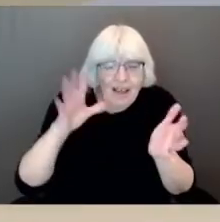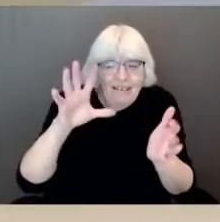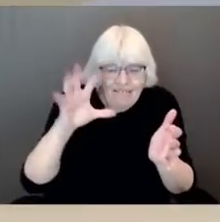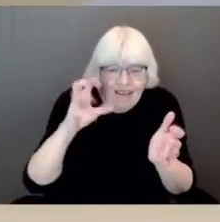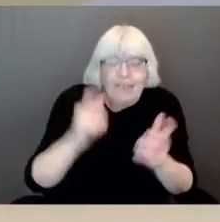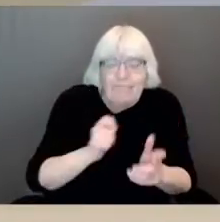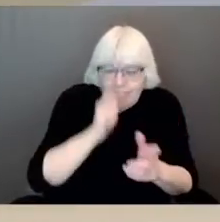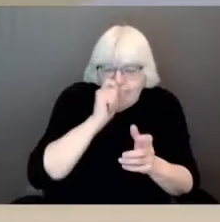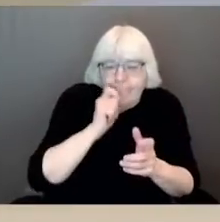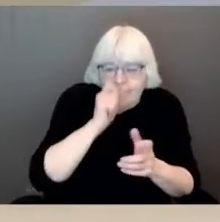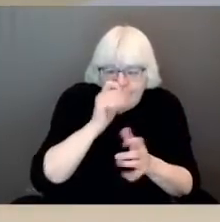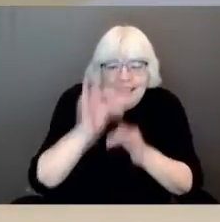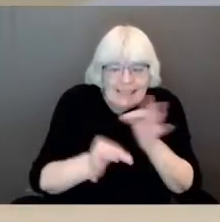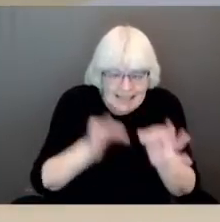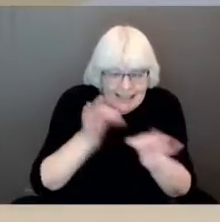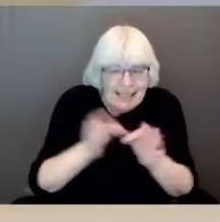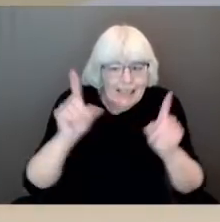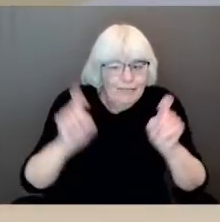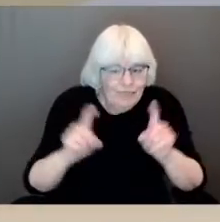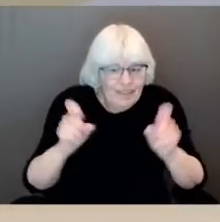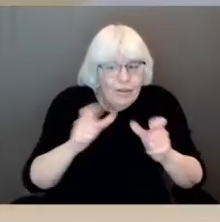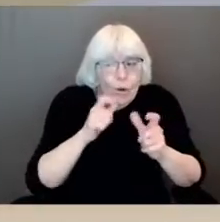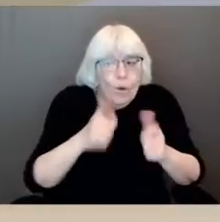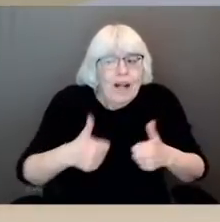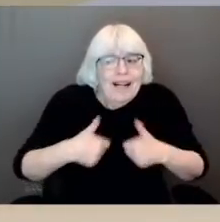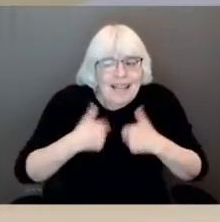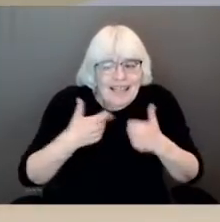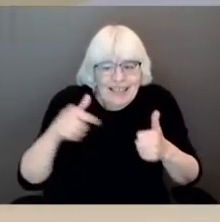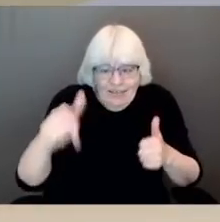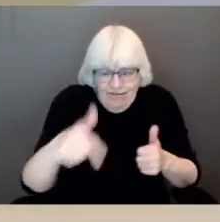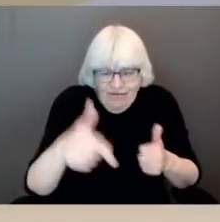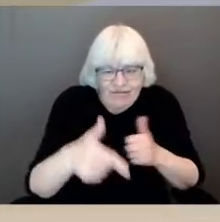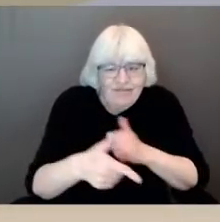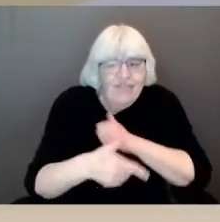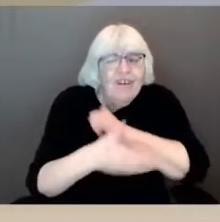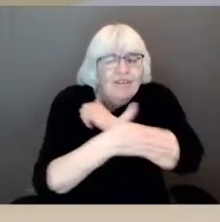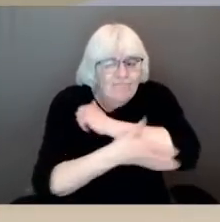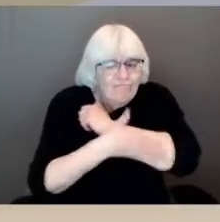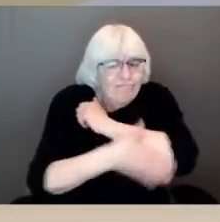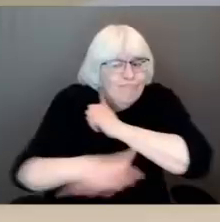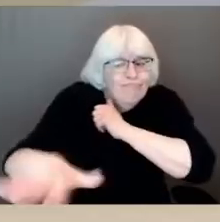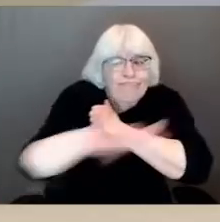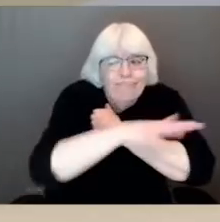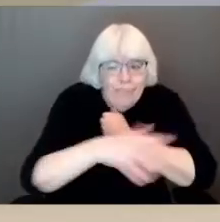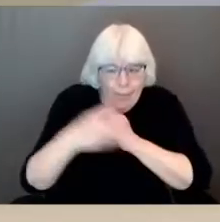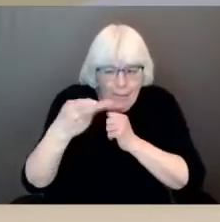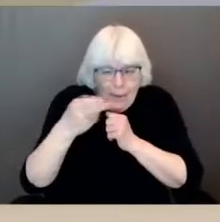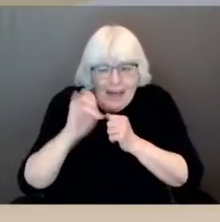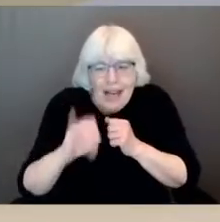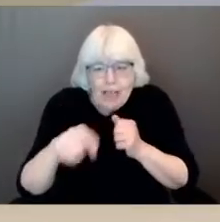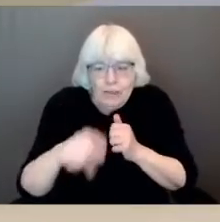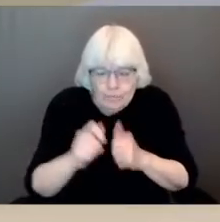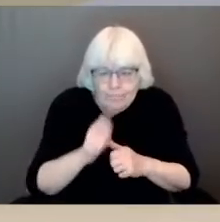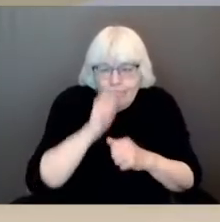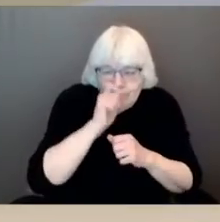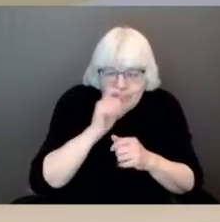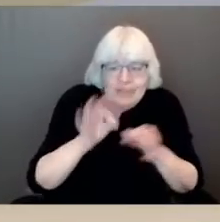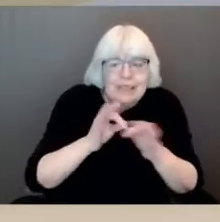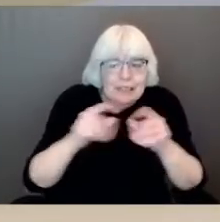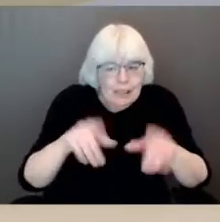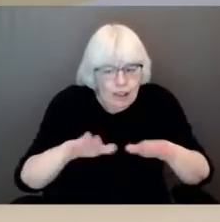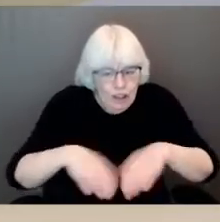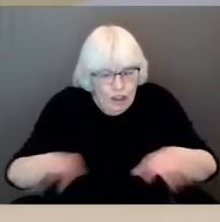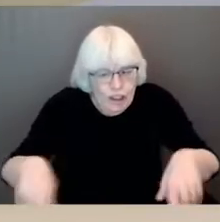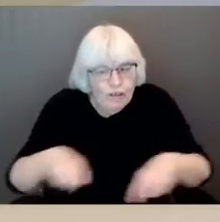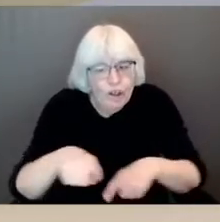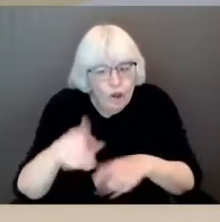rural PEI. These kits are to be used to screen a symptomatic child for COVID-19 prior to going to school or to an